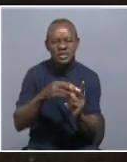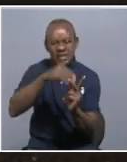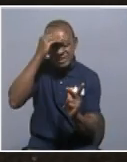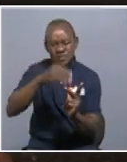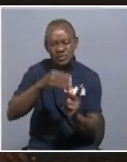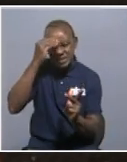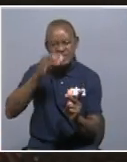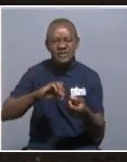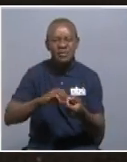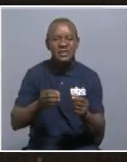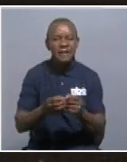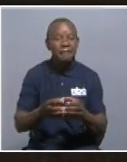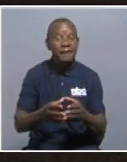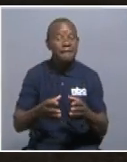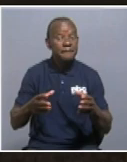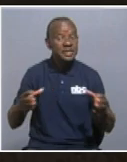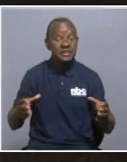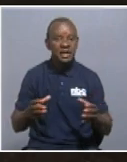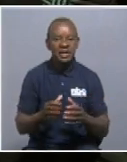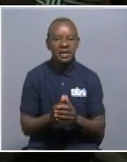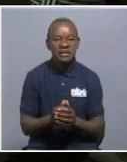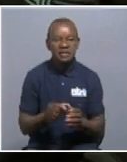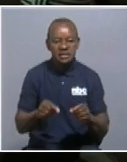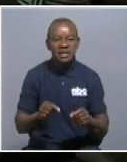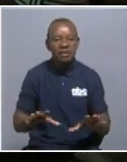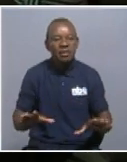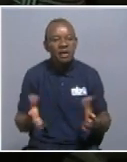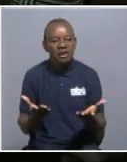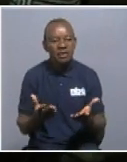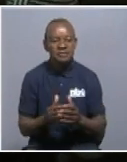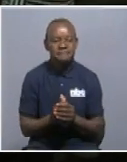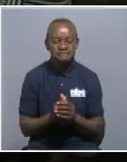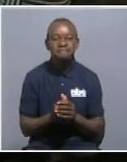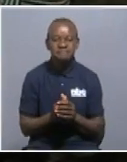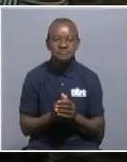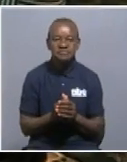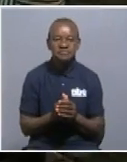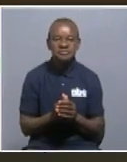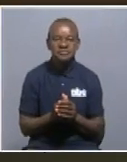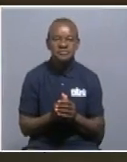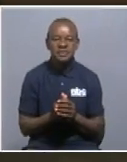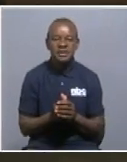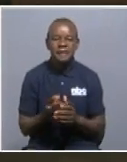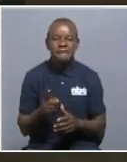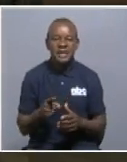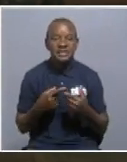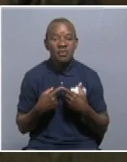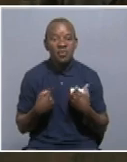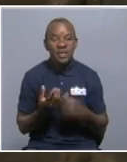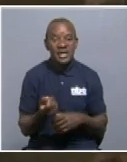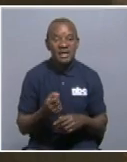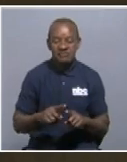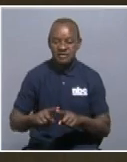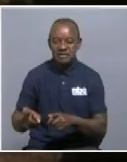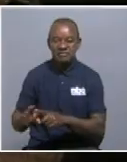respect to that, I would like to bring your attention to the fact that we have different school environments and demographics.